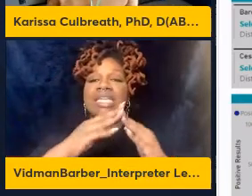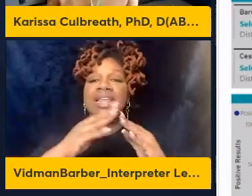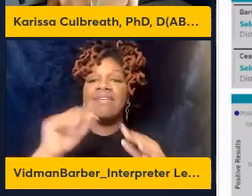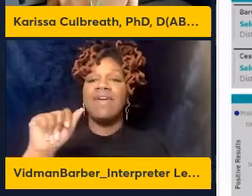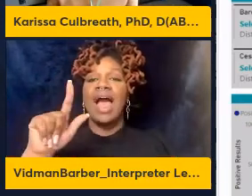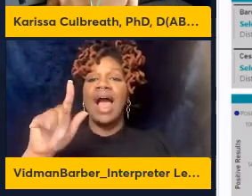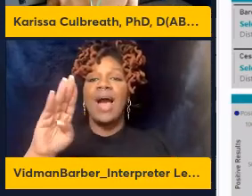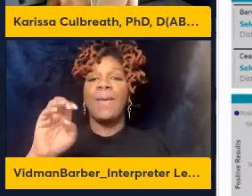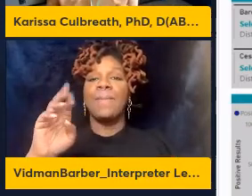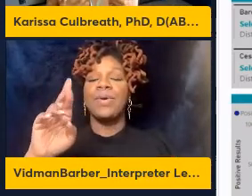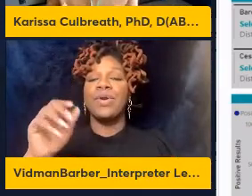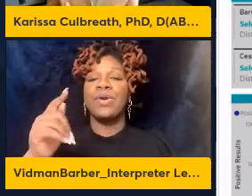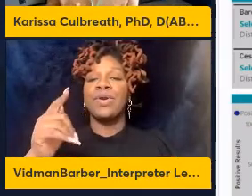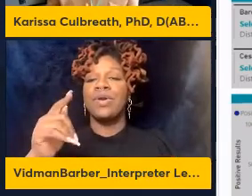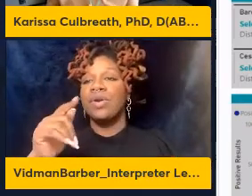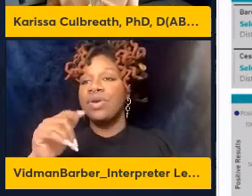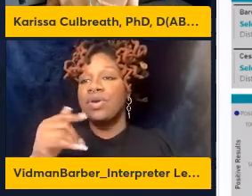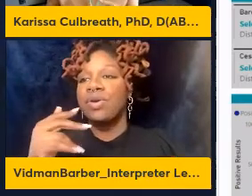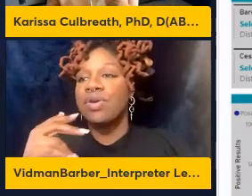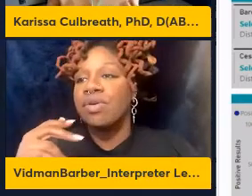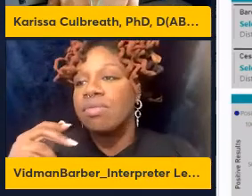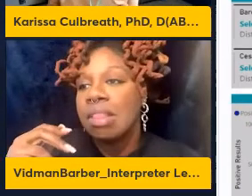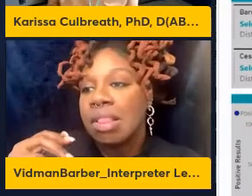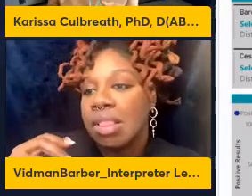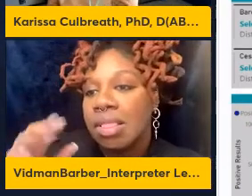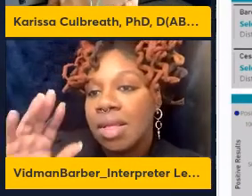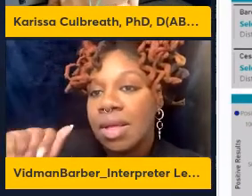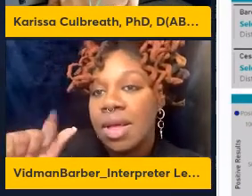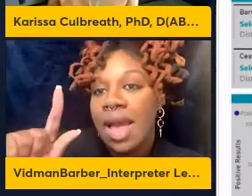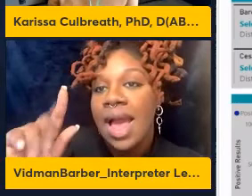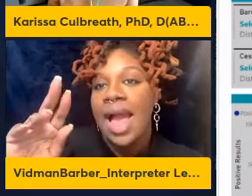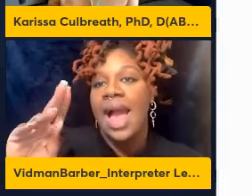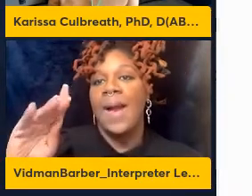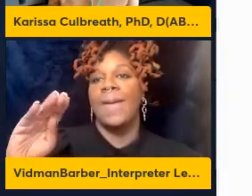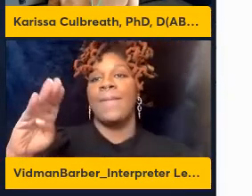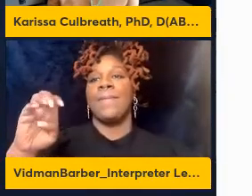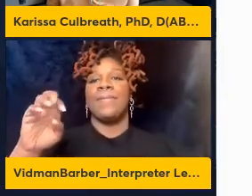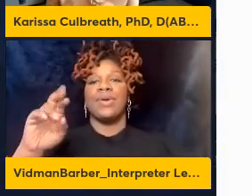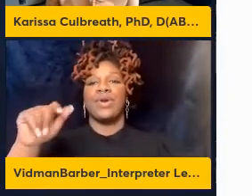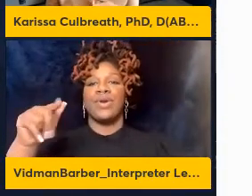Albuquerque into other cities so that we can provide access to testing.